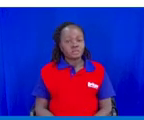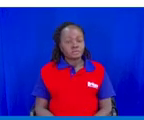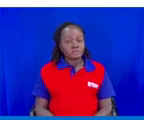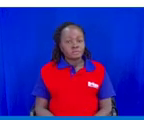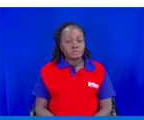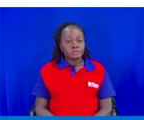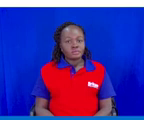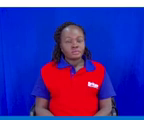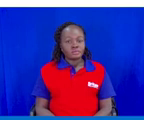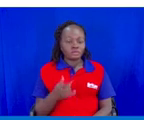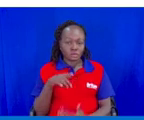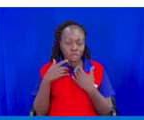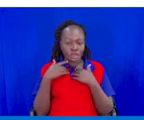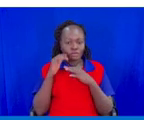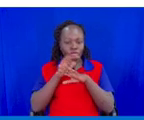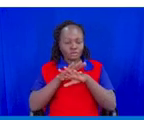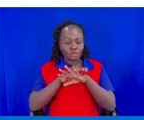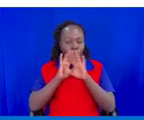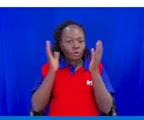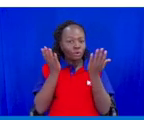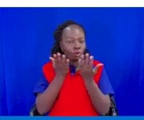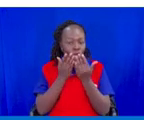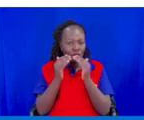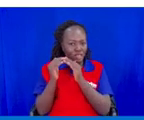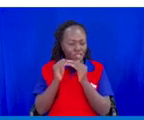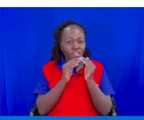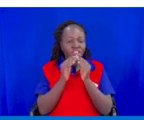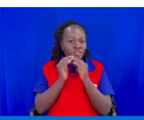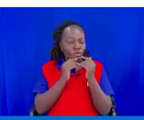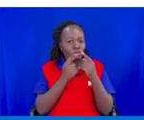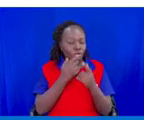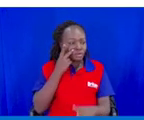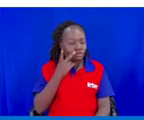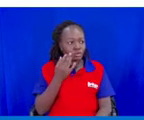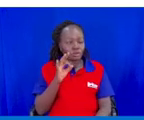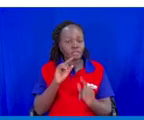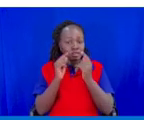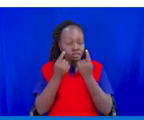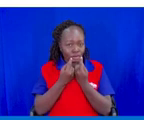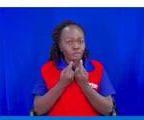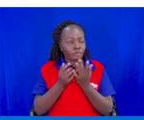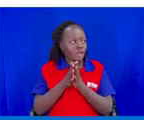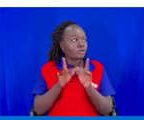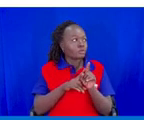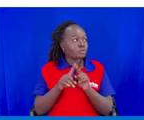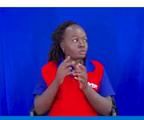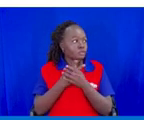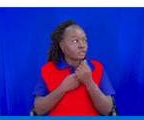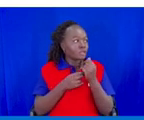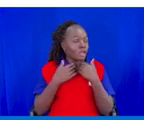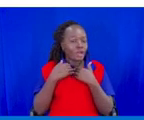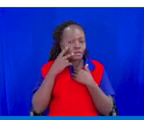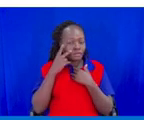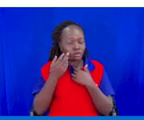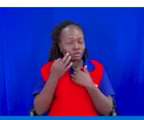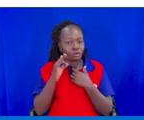preference. We have good world-class capabilities, both from the point of view of the depth of the team, and secondly, from the point of view of